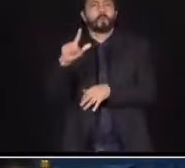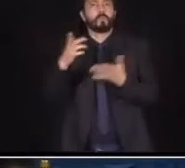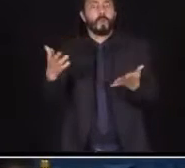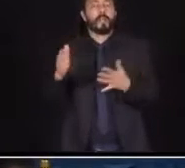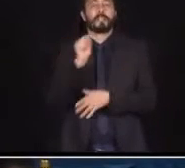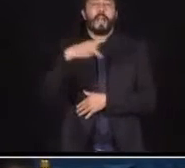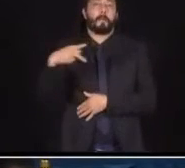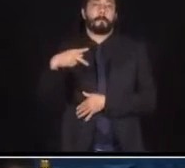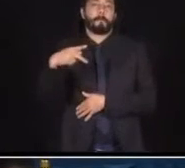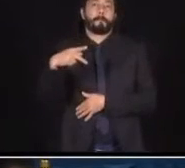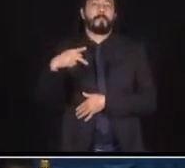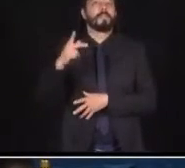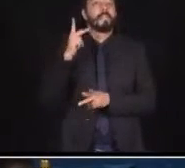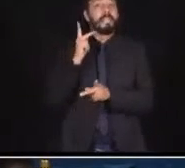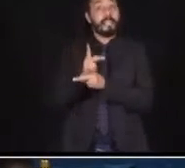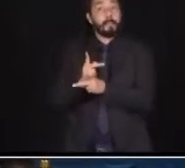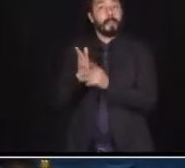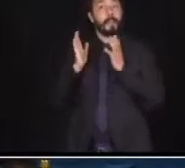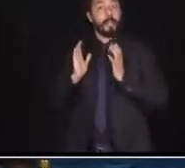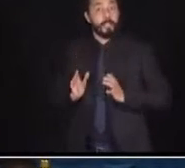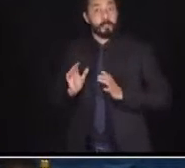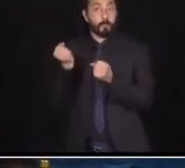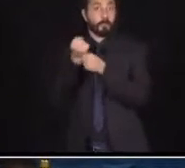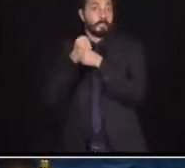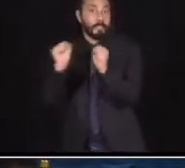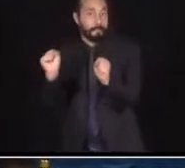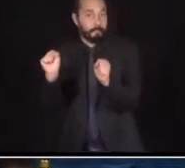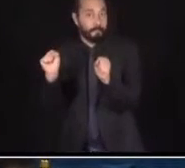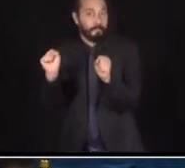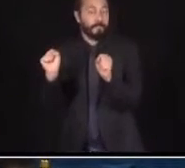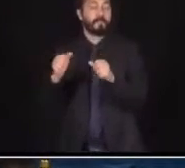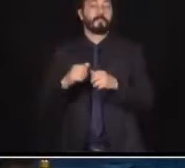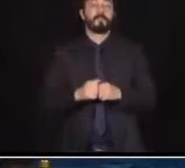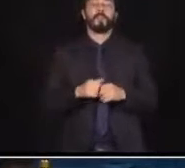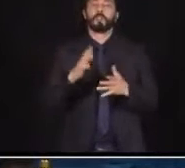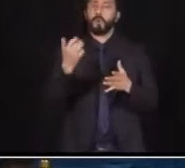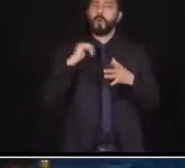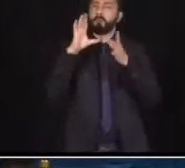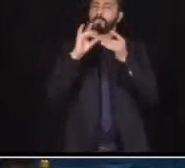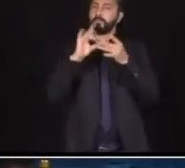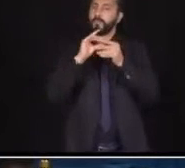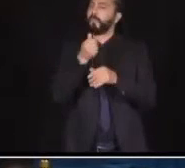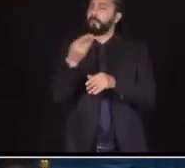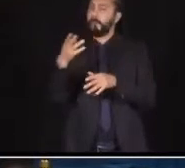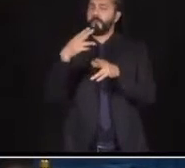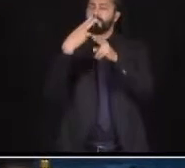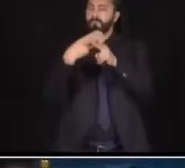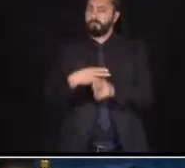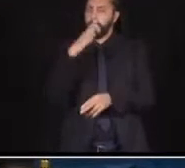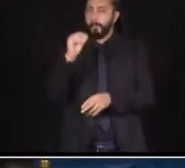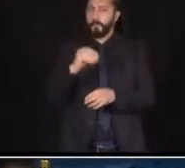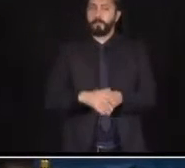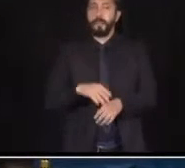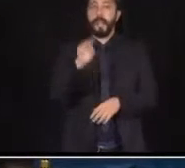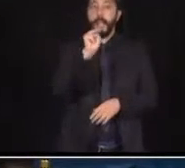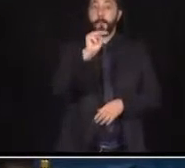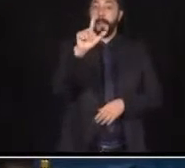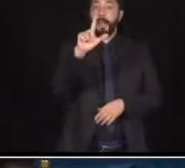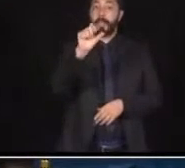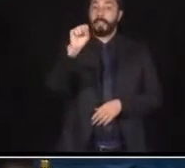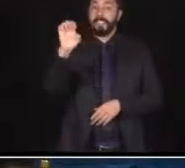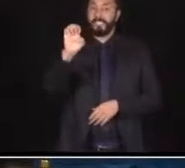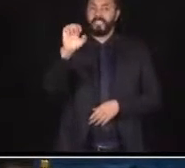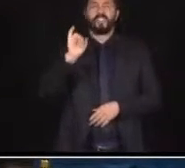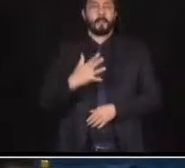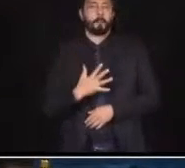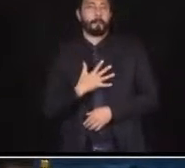customers safe. And I want to give a few shout outs for the companies here. Maple Leaf Sports and Entertainment, who represents the Toronto